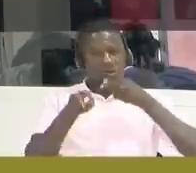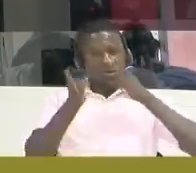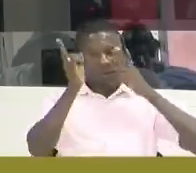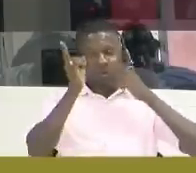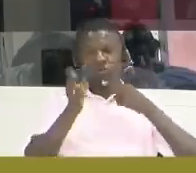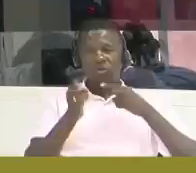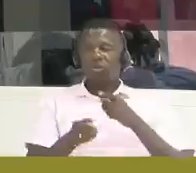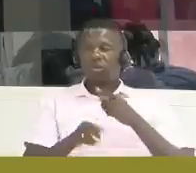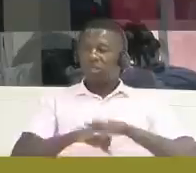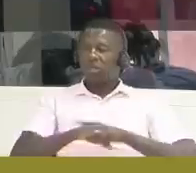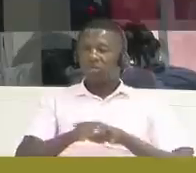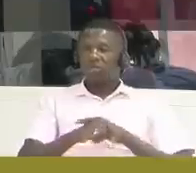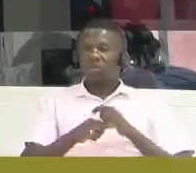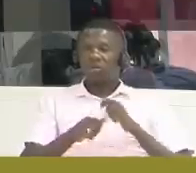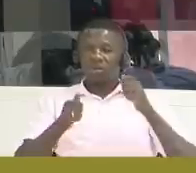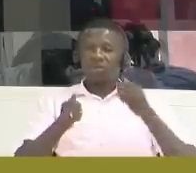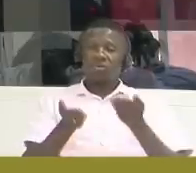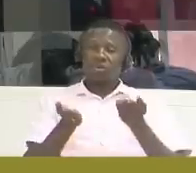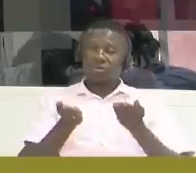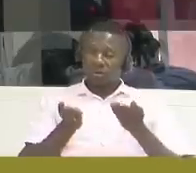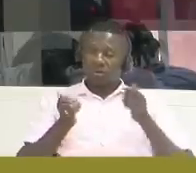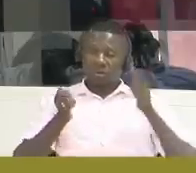demonstration and nothing was done about it?